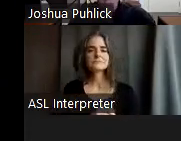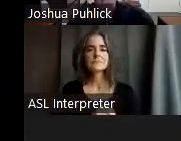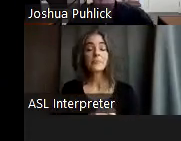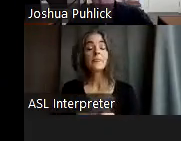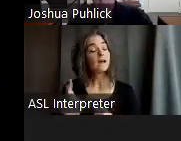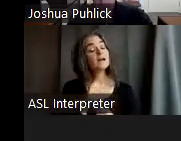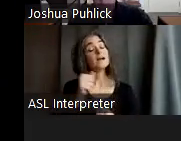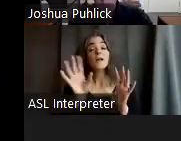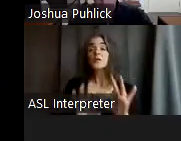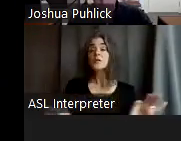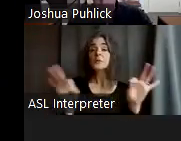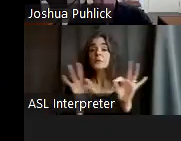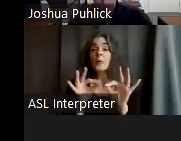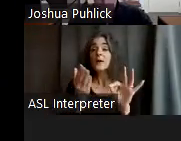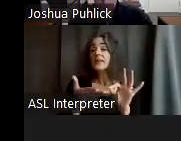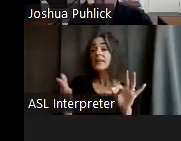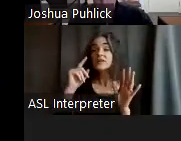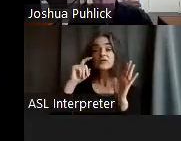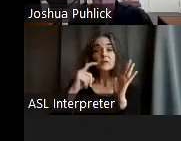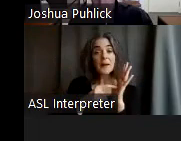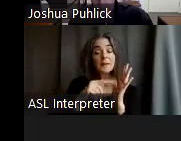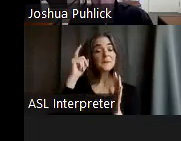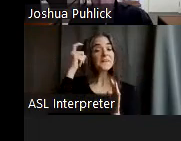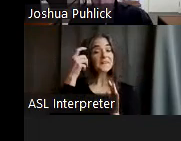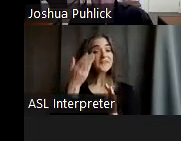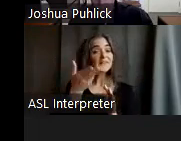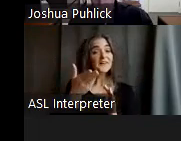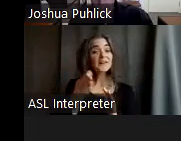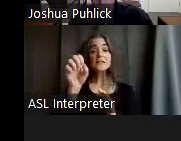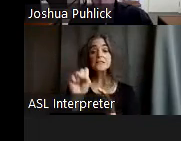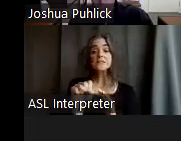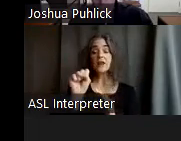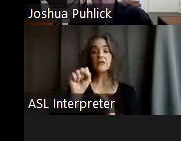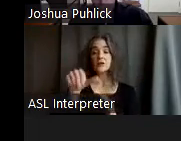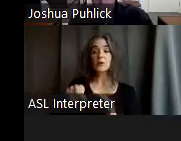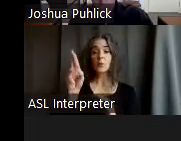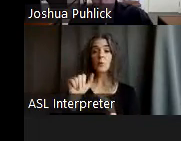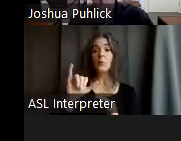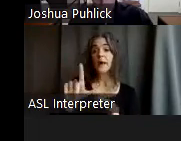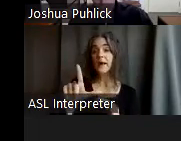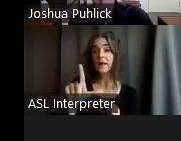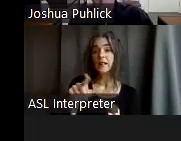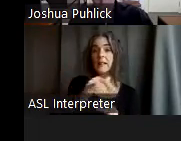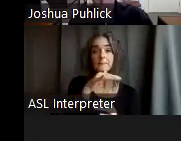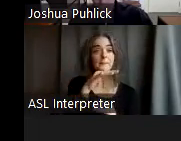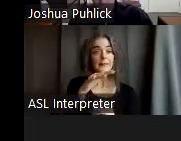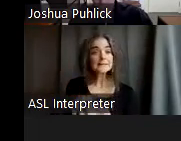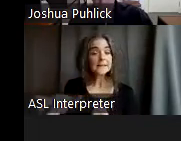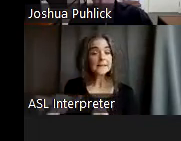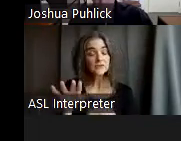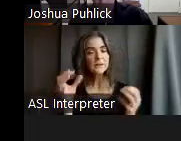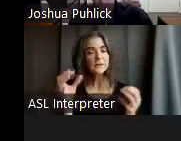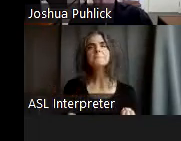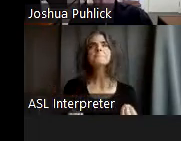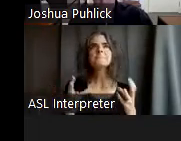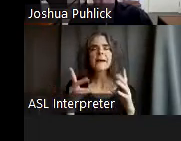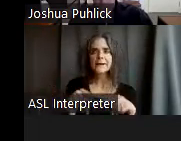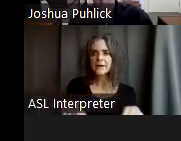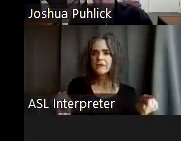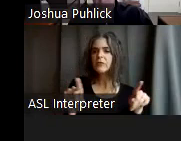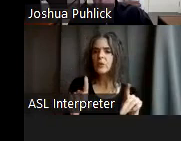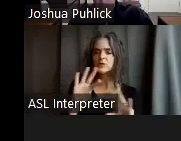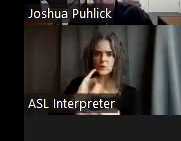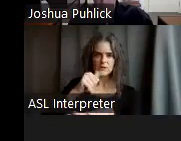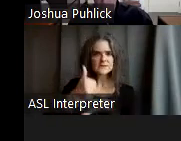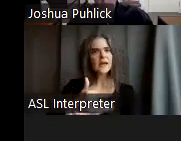Another important thing to remember is that southern quail plantations, many of them were